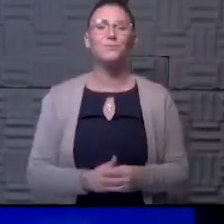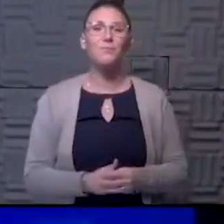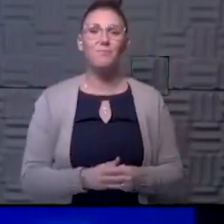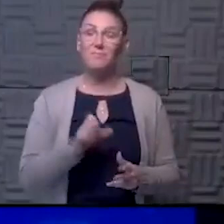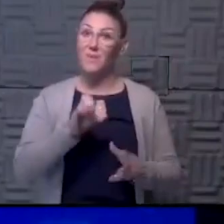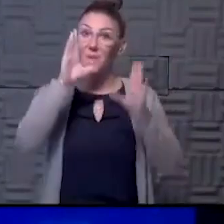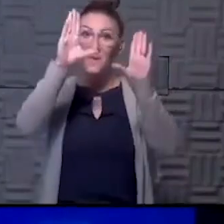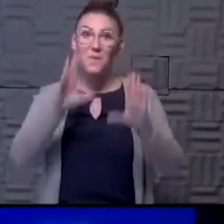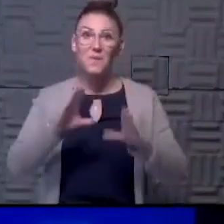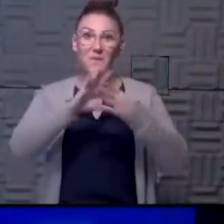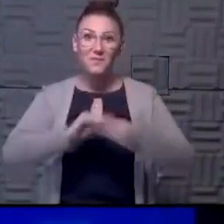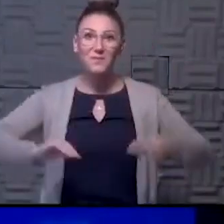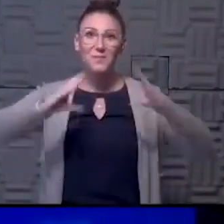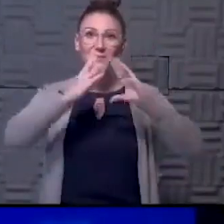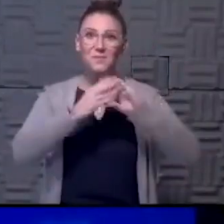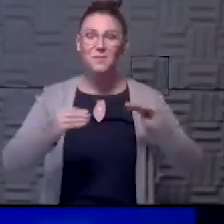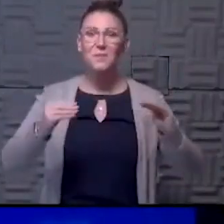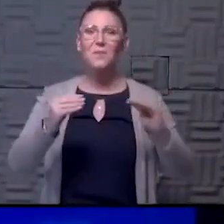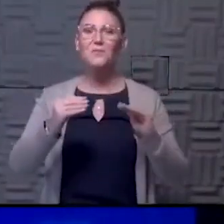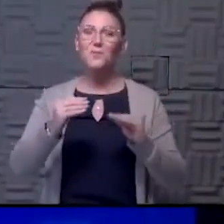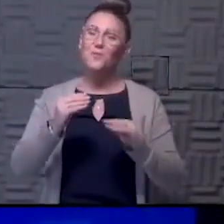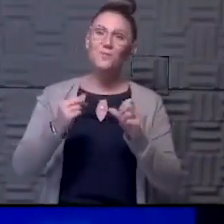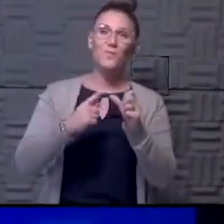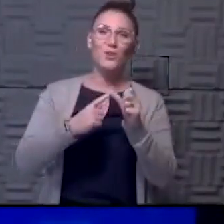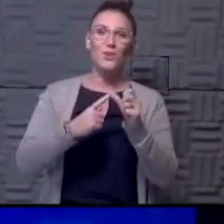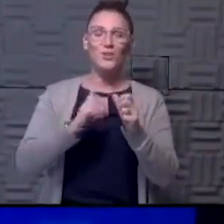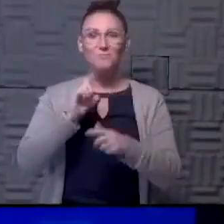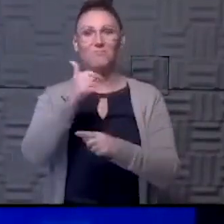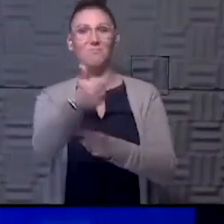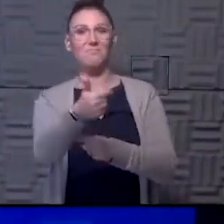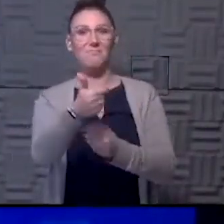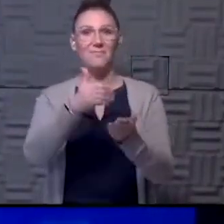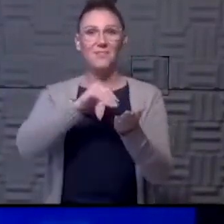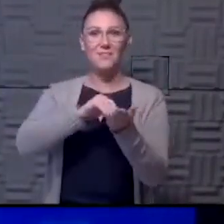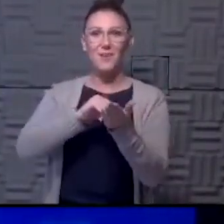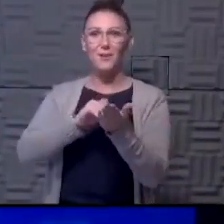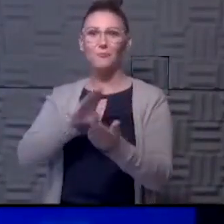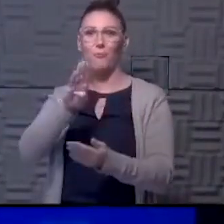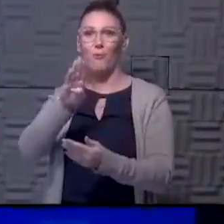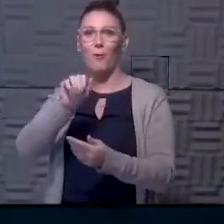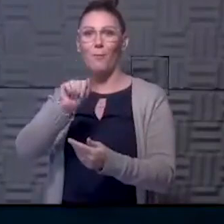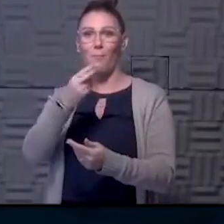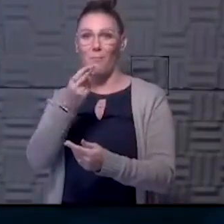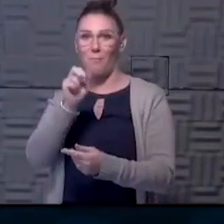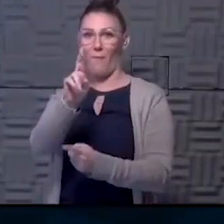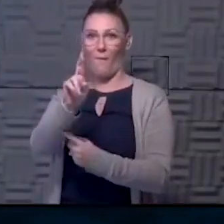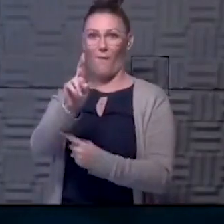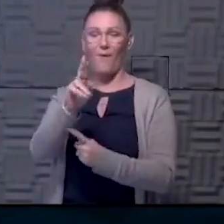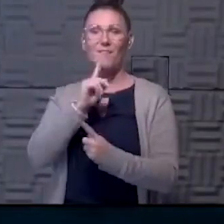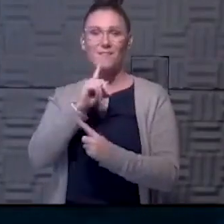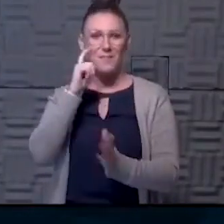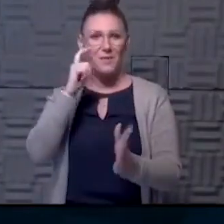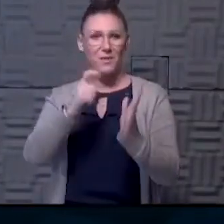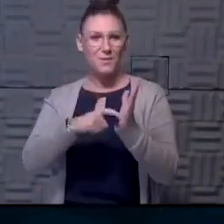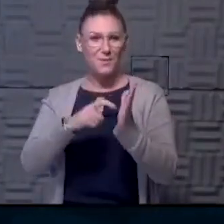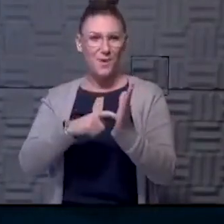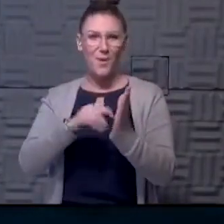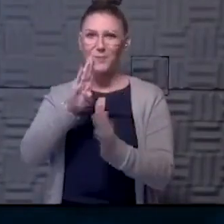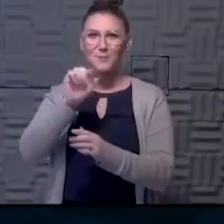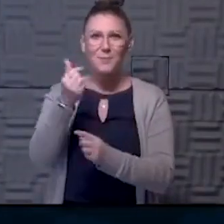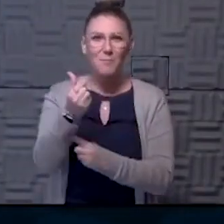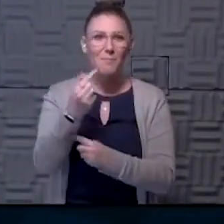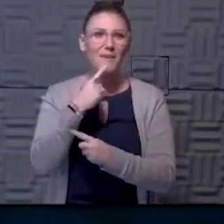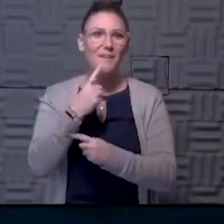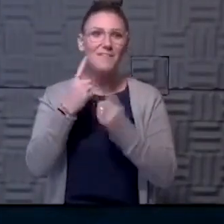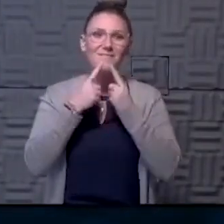That was a great story, Dana. Let's turn first to Dr. Barr. I noticed that he had a bag of Famous Amos